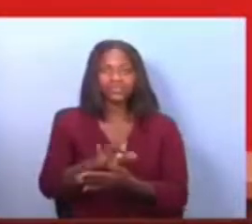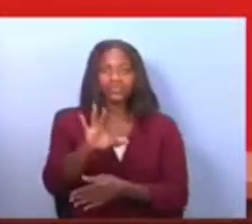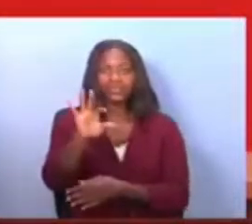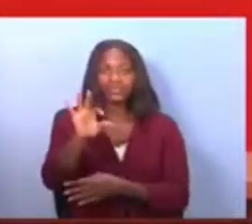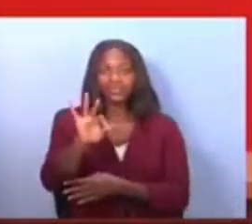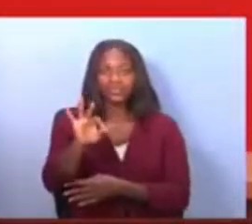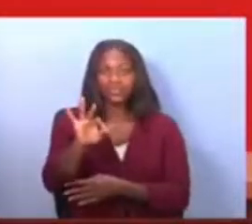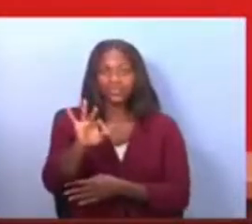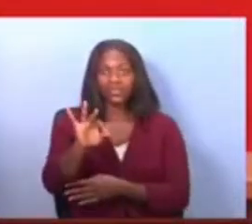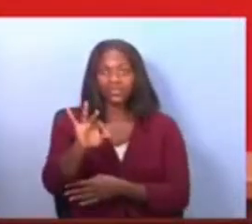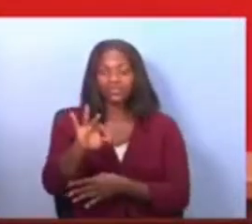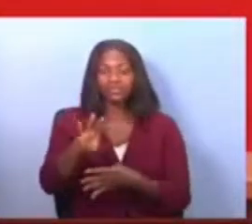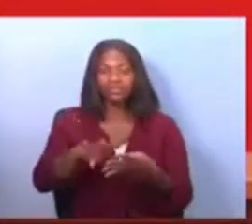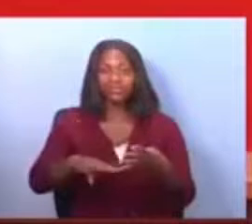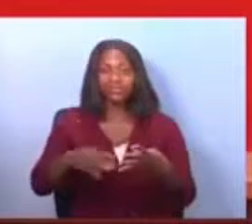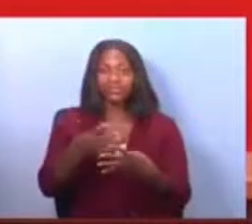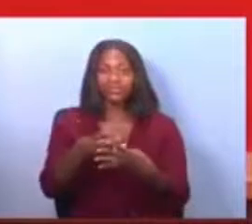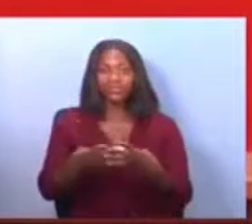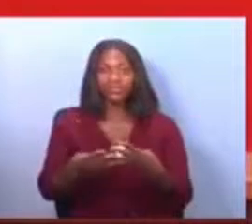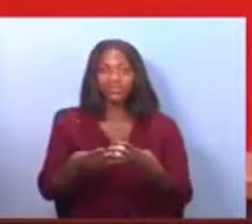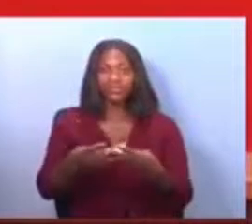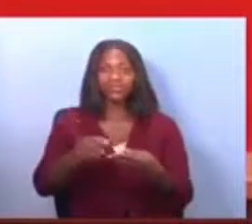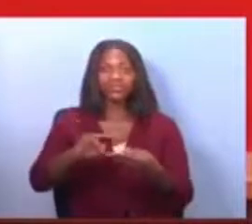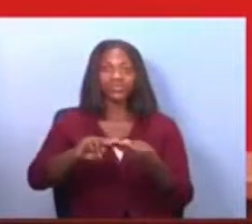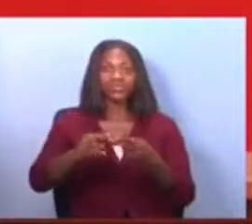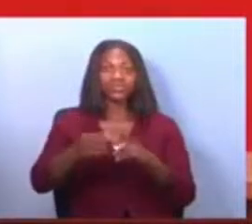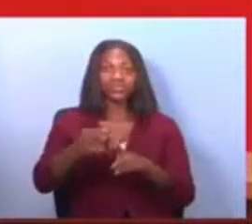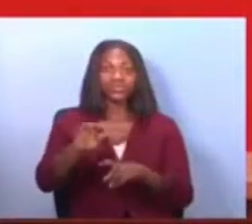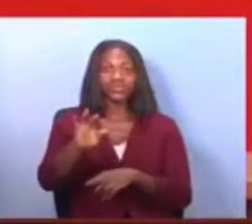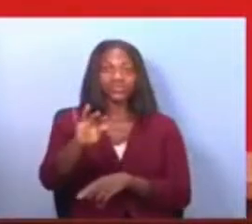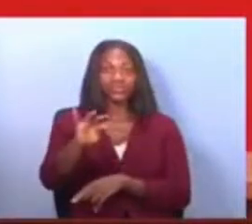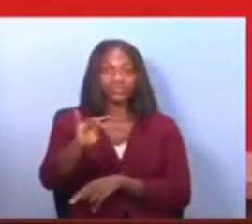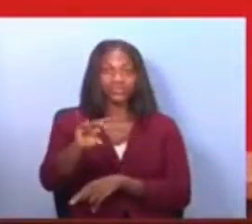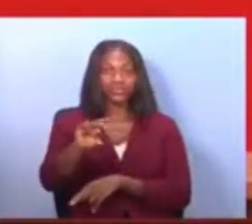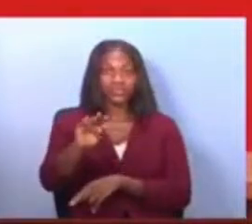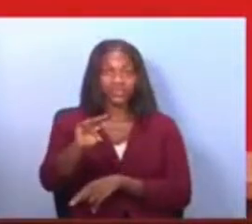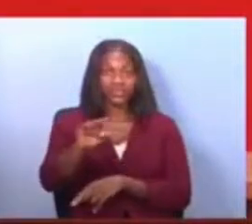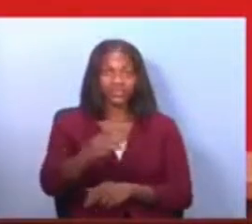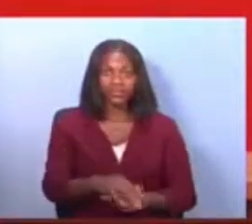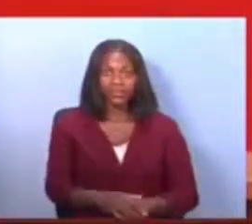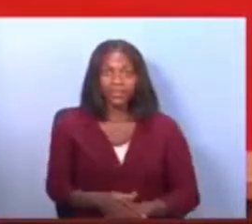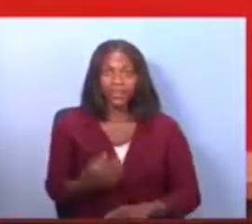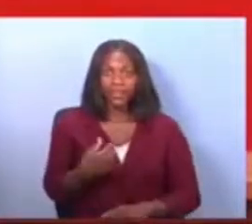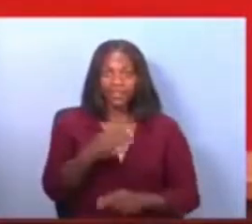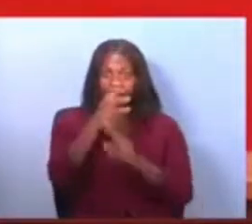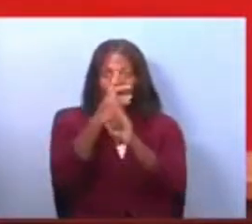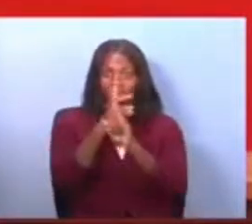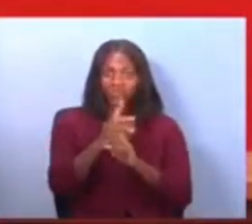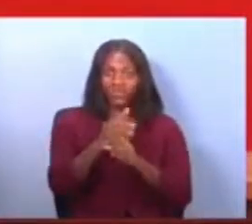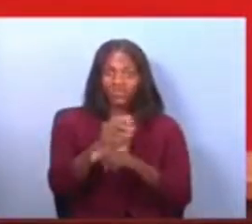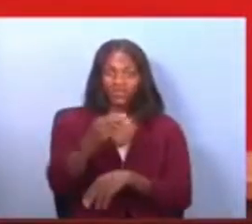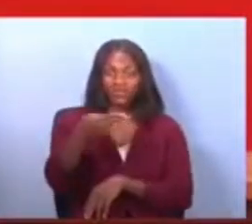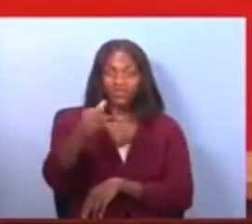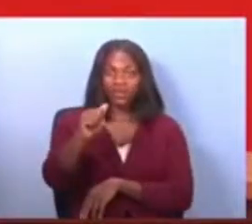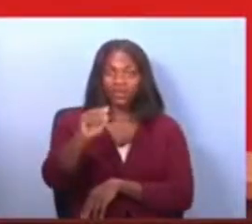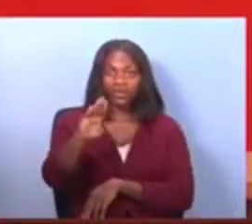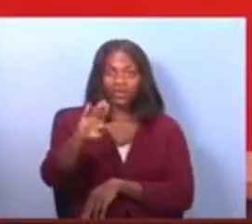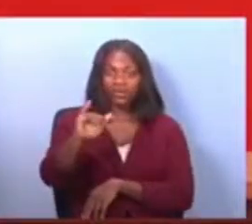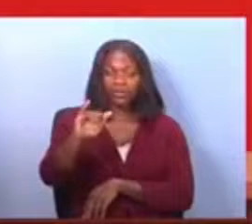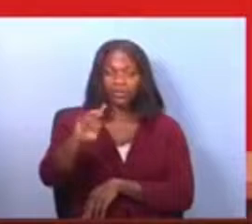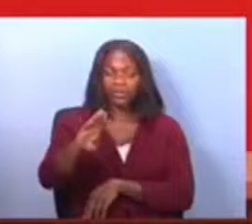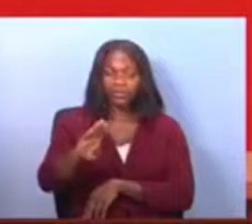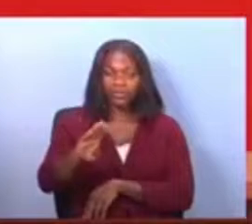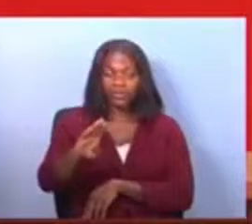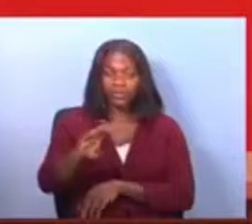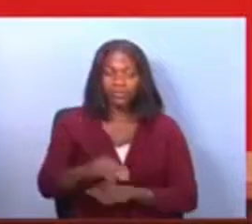table number 17. We have Honorable Habib, page